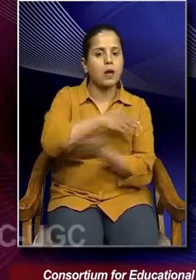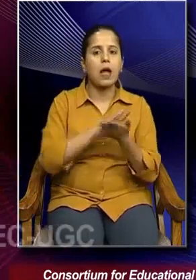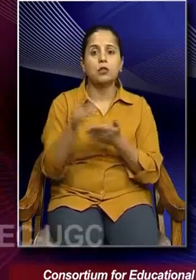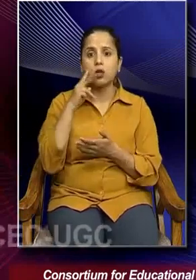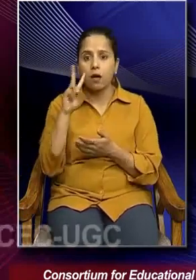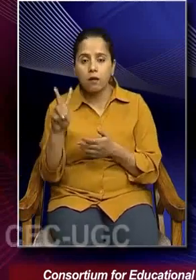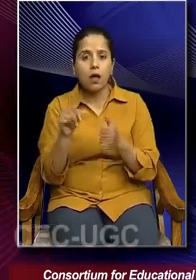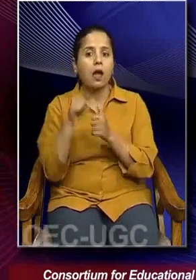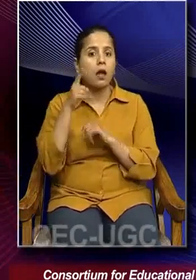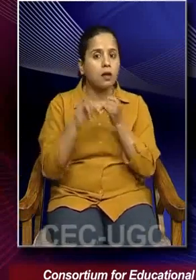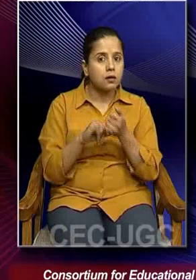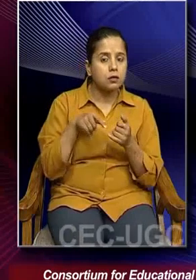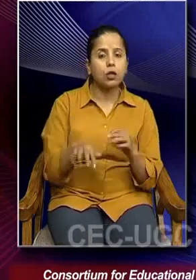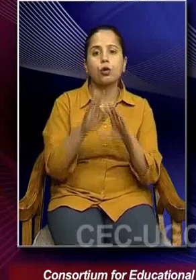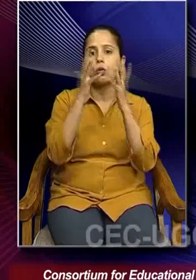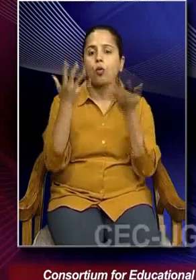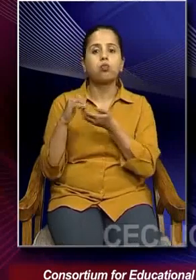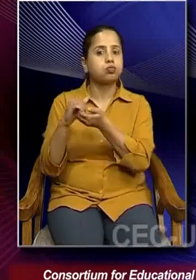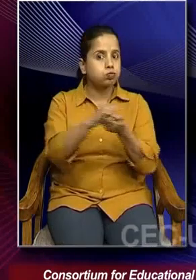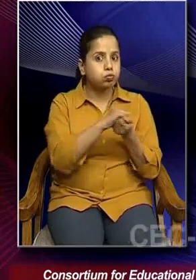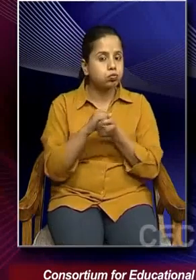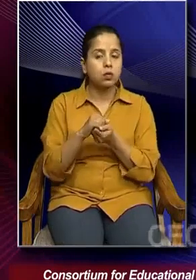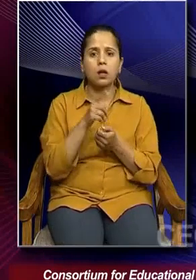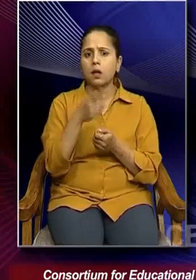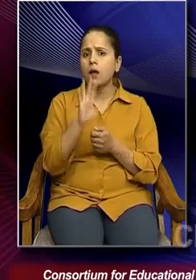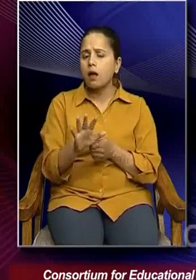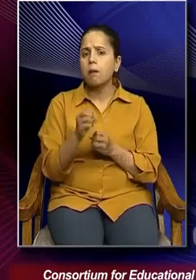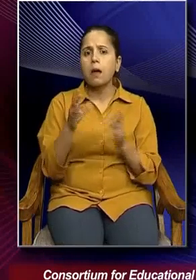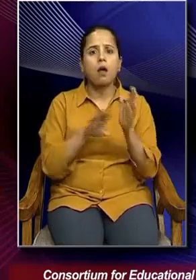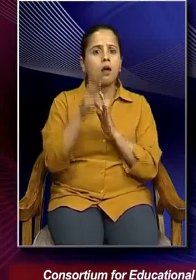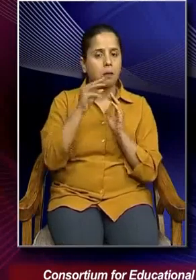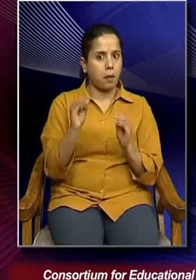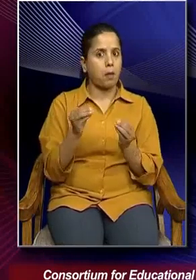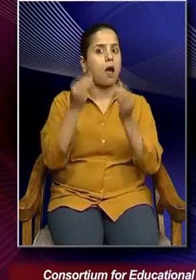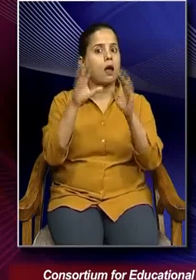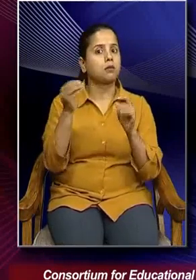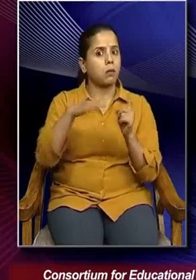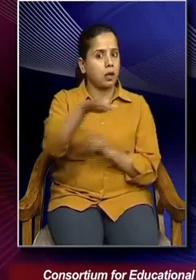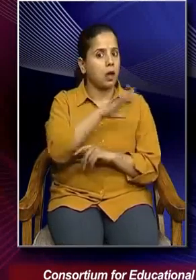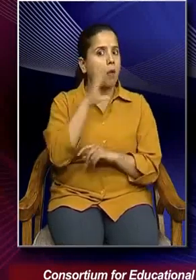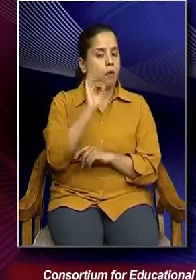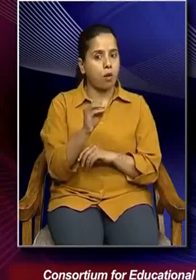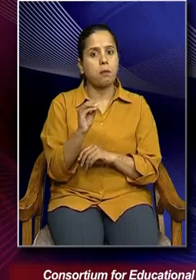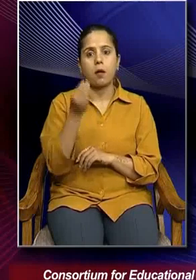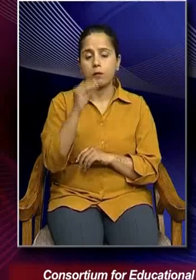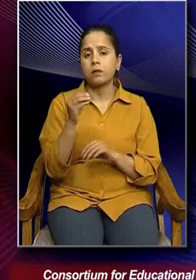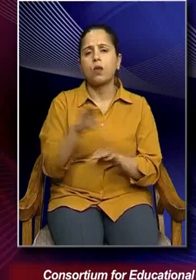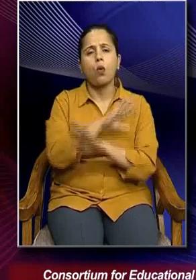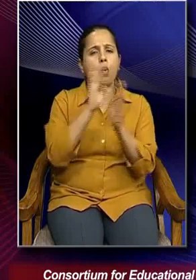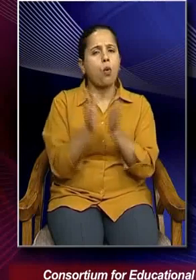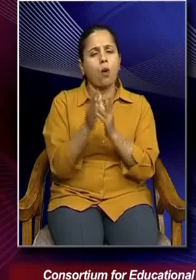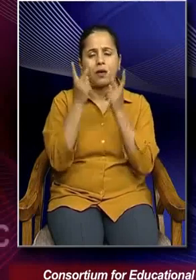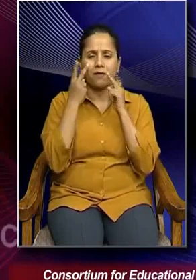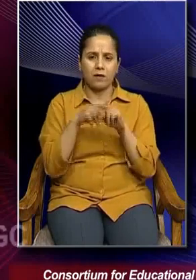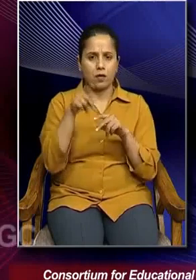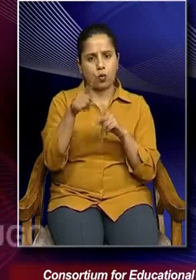HIV/AIDS, and global partnership. And there was credible progress made on a few of these important goals. But overall, if we